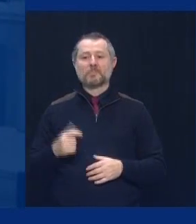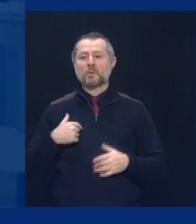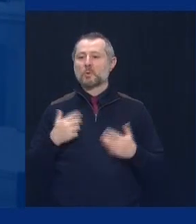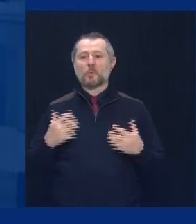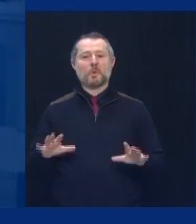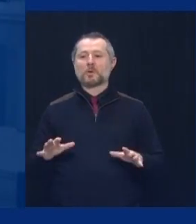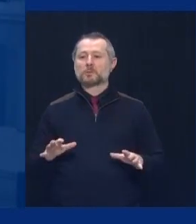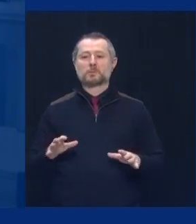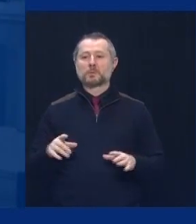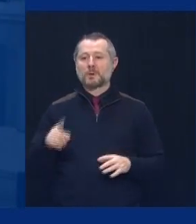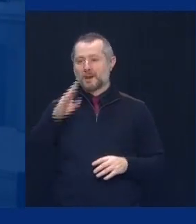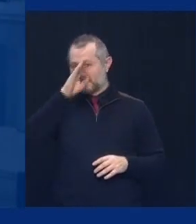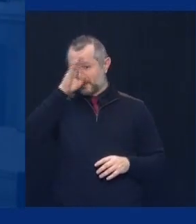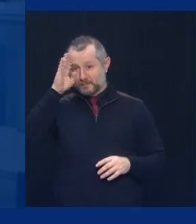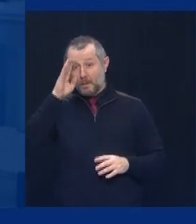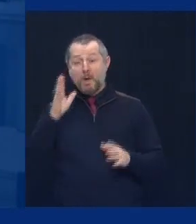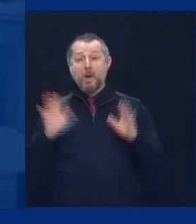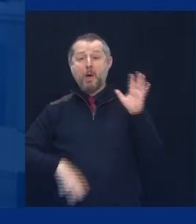of the hospitals.